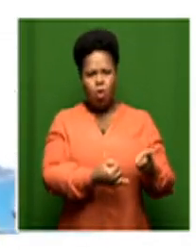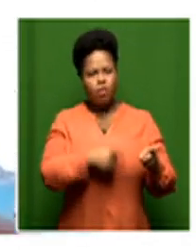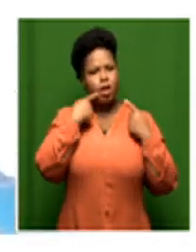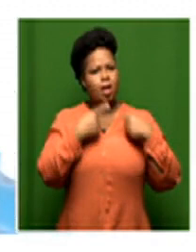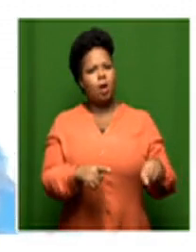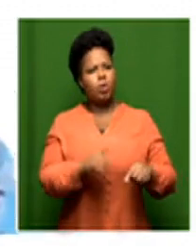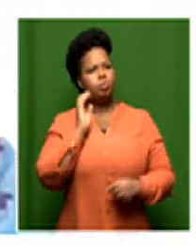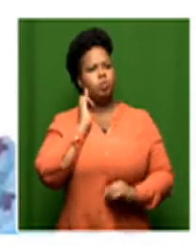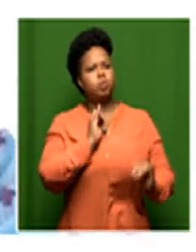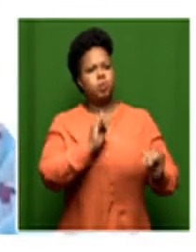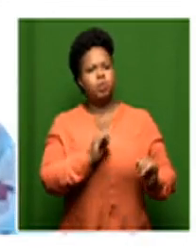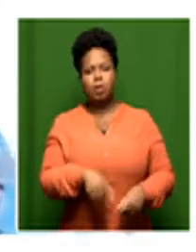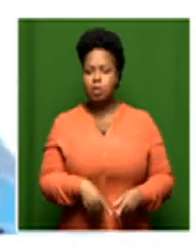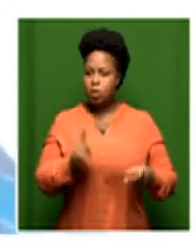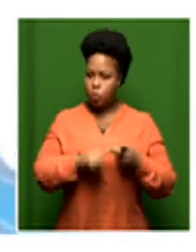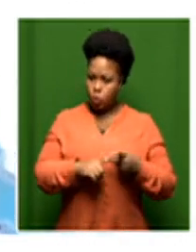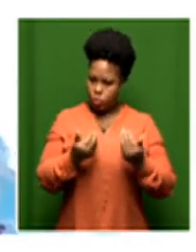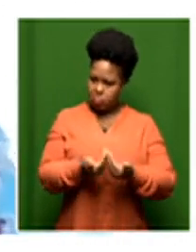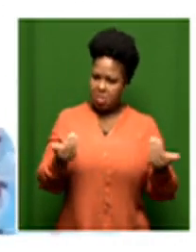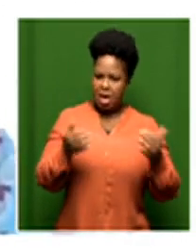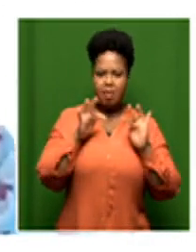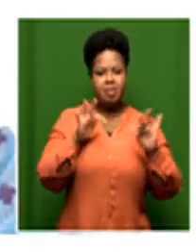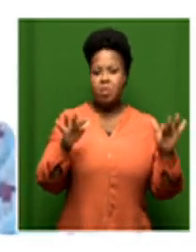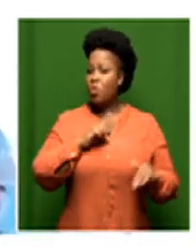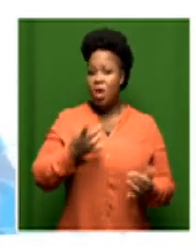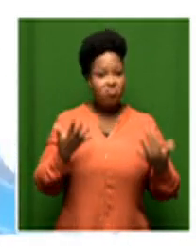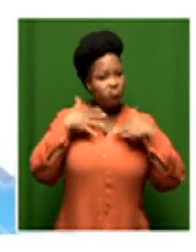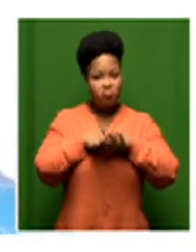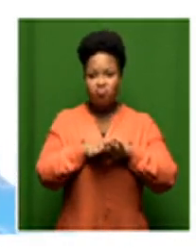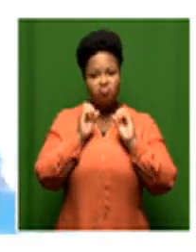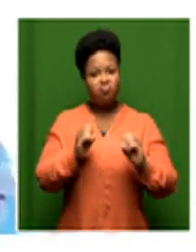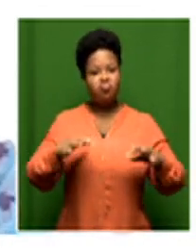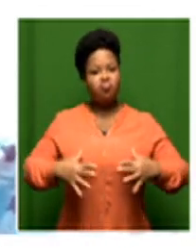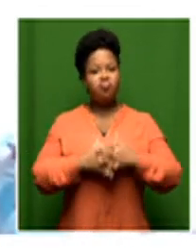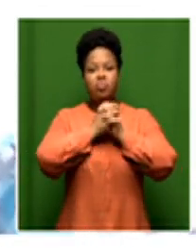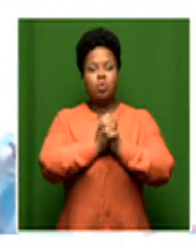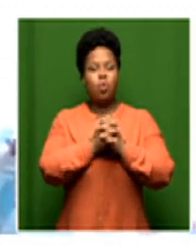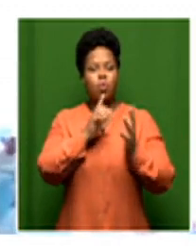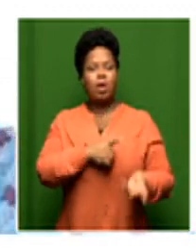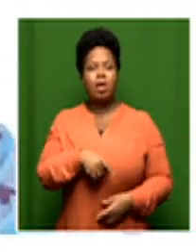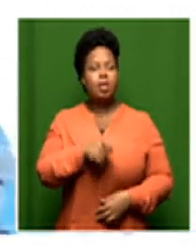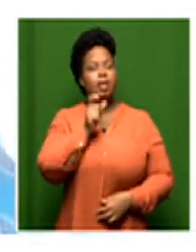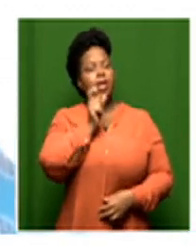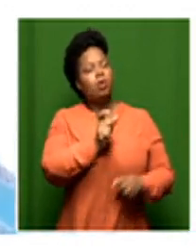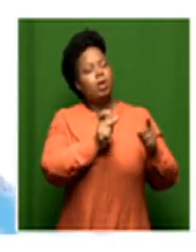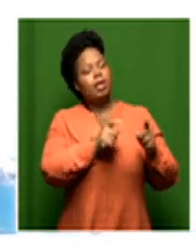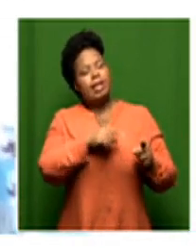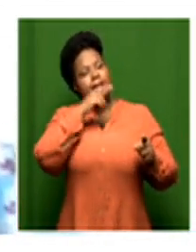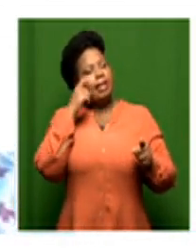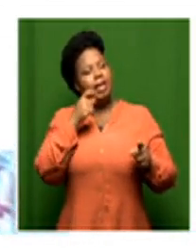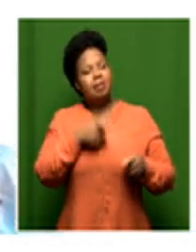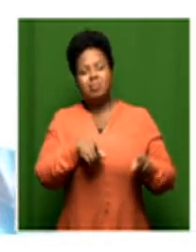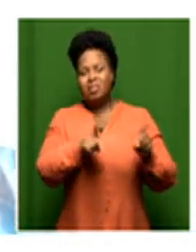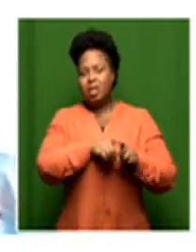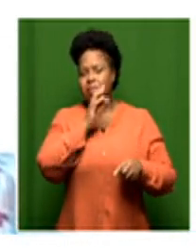language, two, that divides people. The name does not bring us together. The usability of the name. And the name